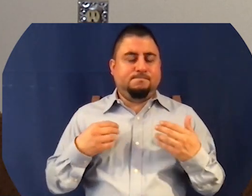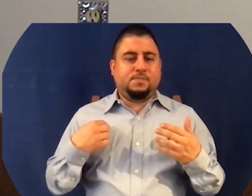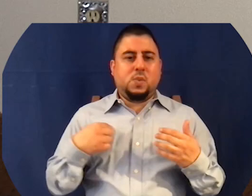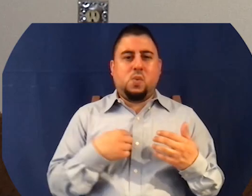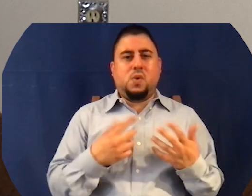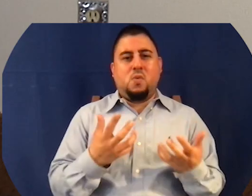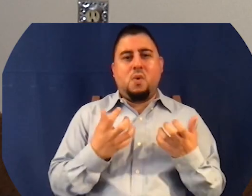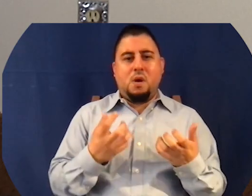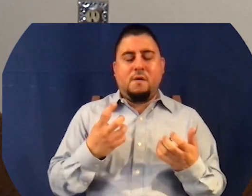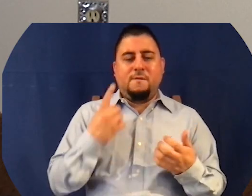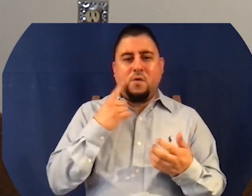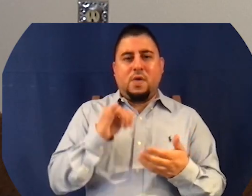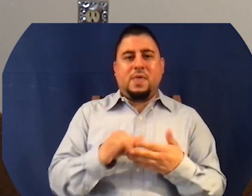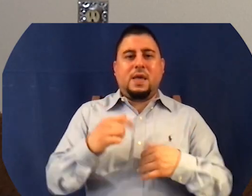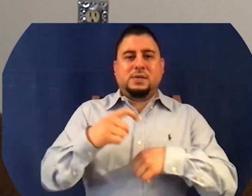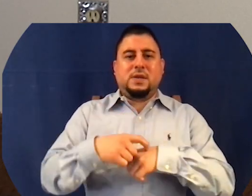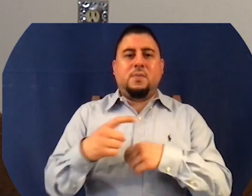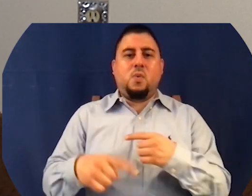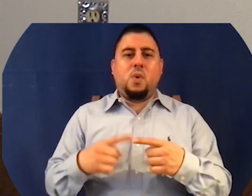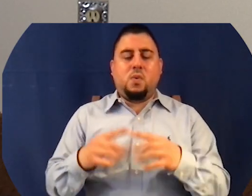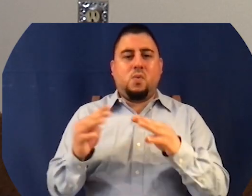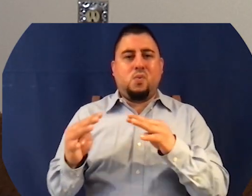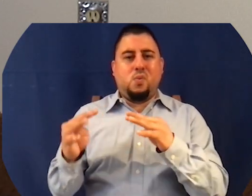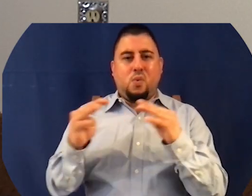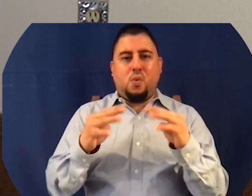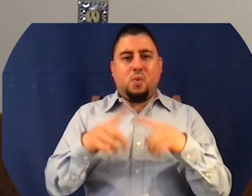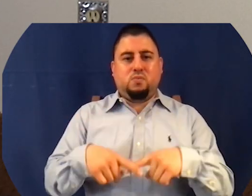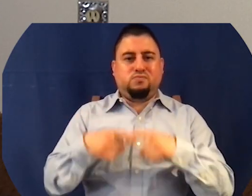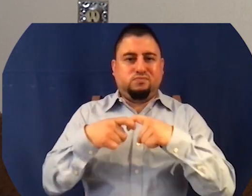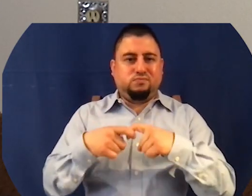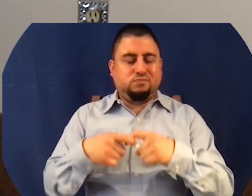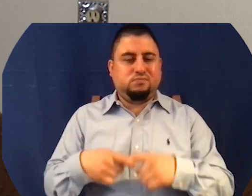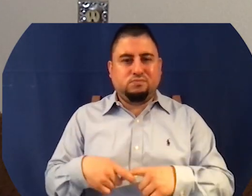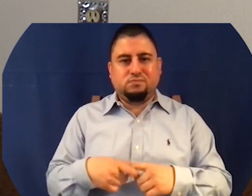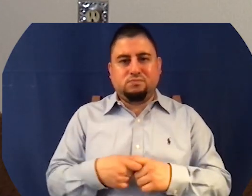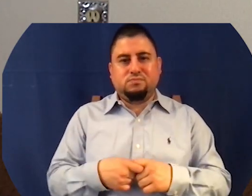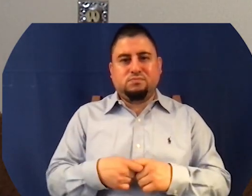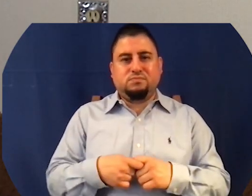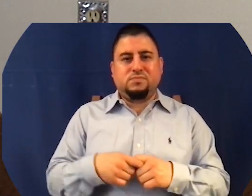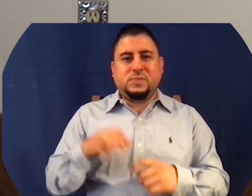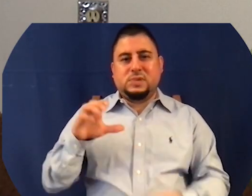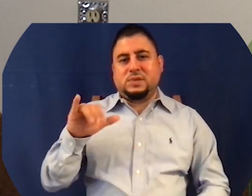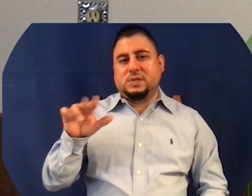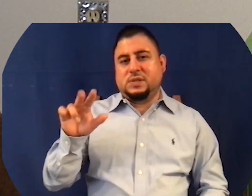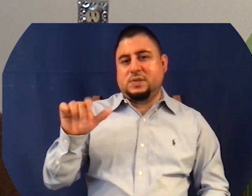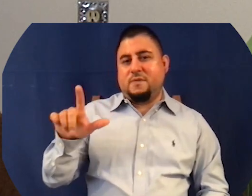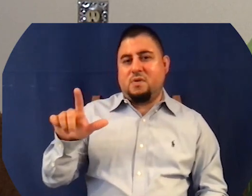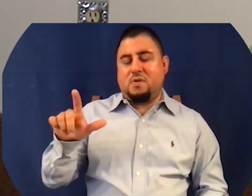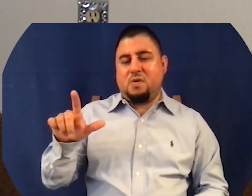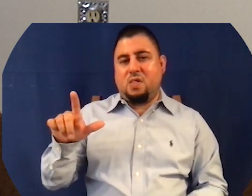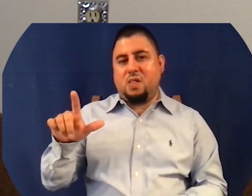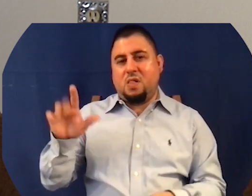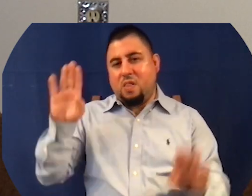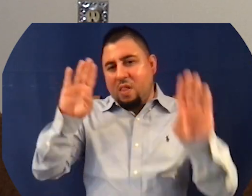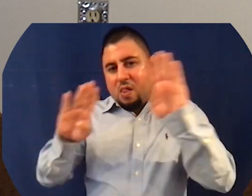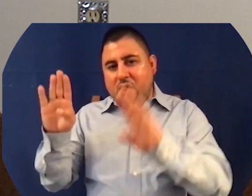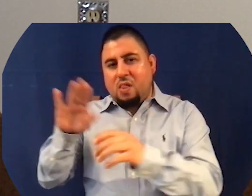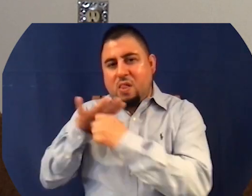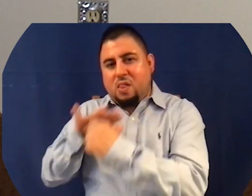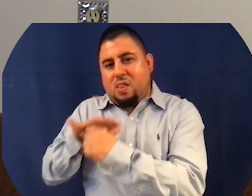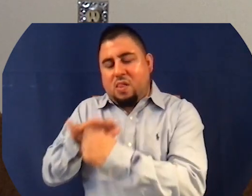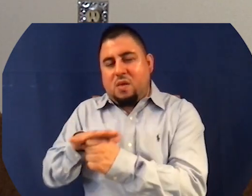We long for a time when war will be at an end, when civil strife will be no